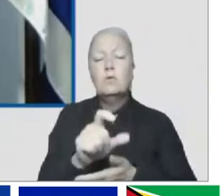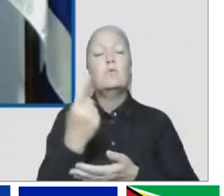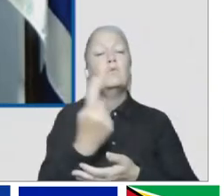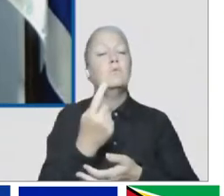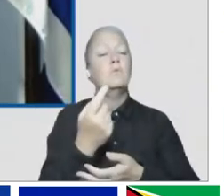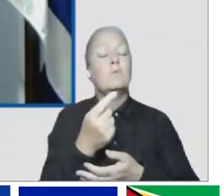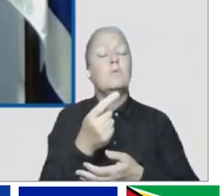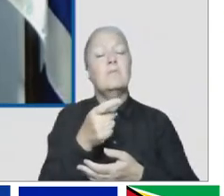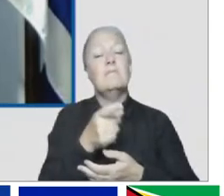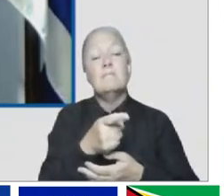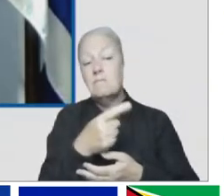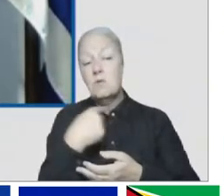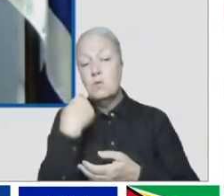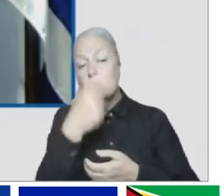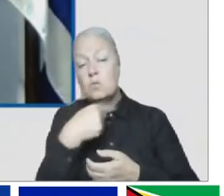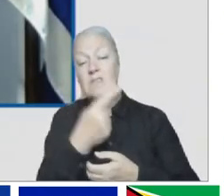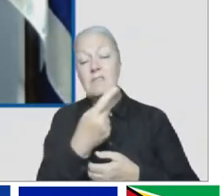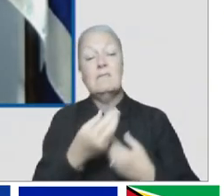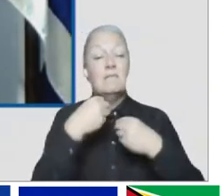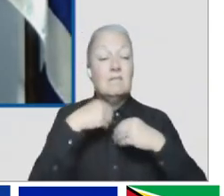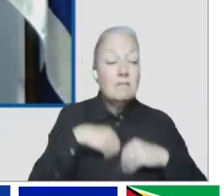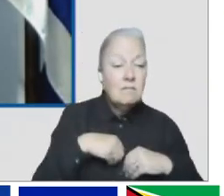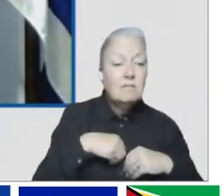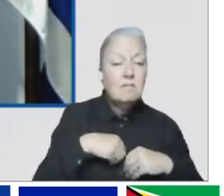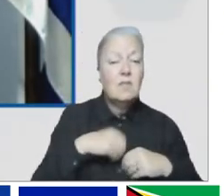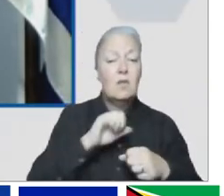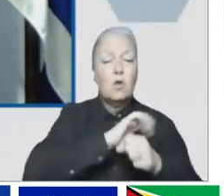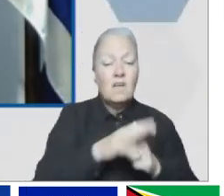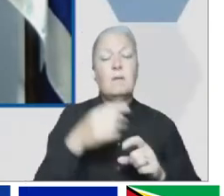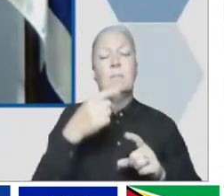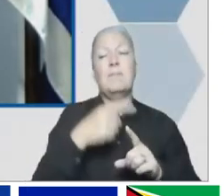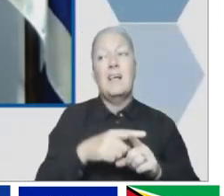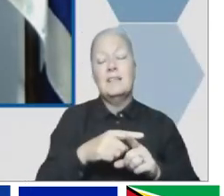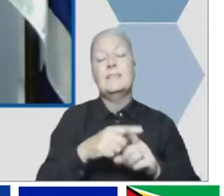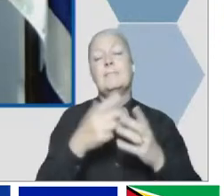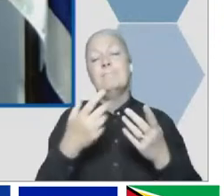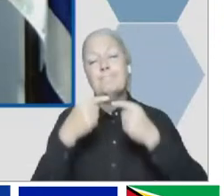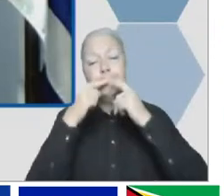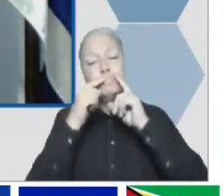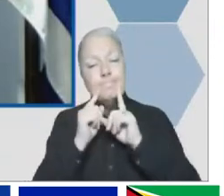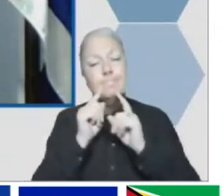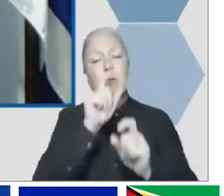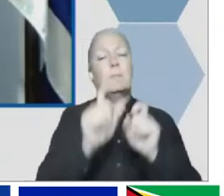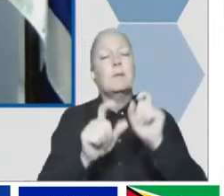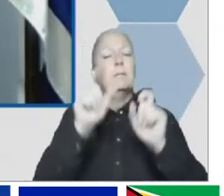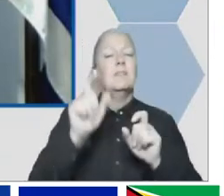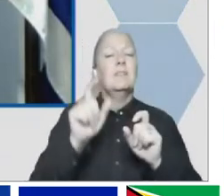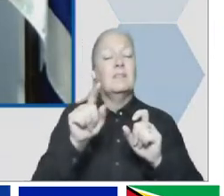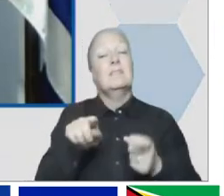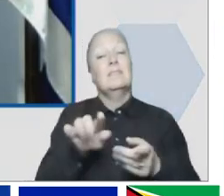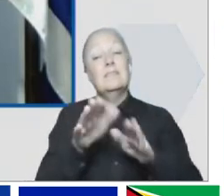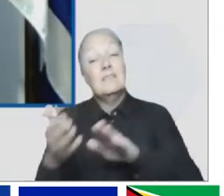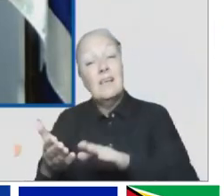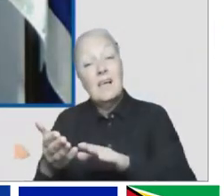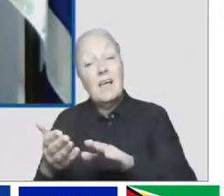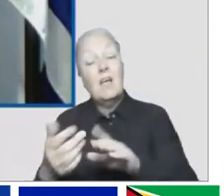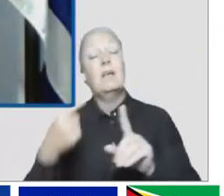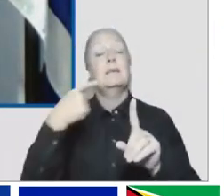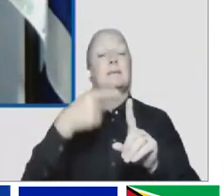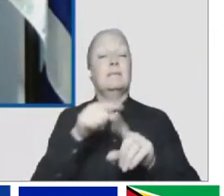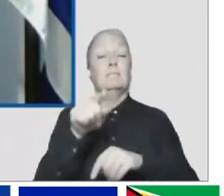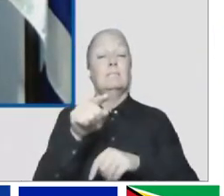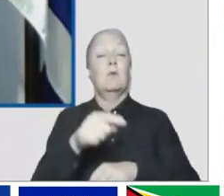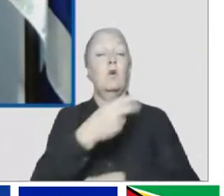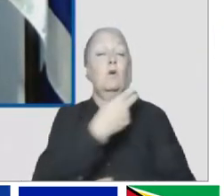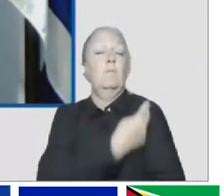unfortunately died, and everything is there, as well as the hospital occupation, at